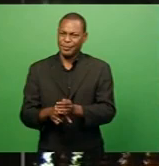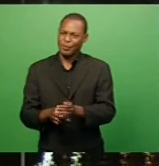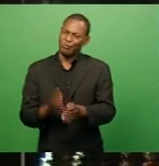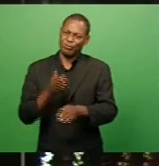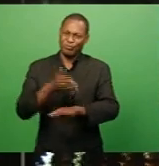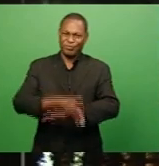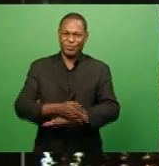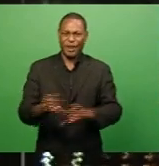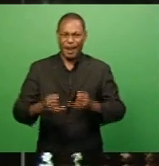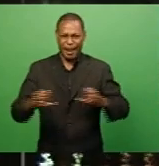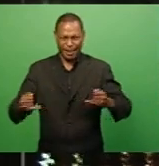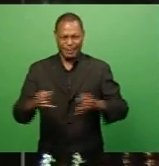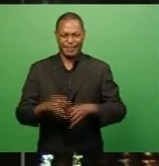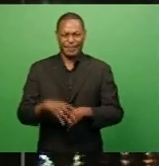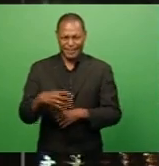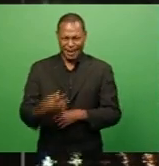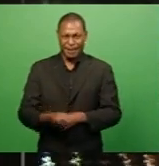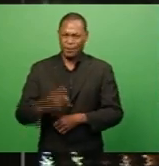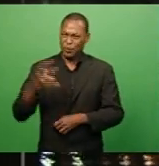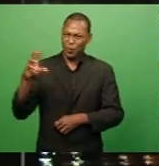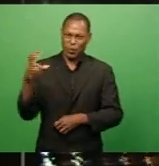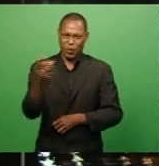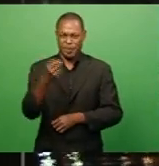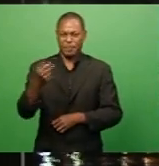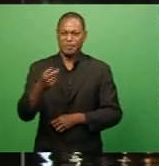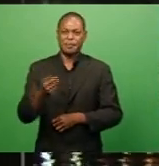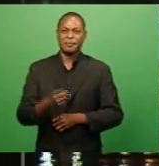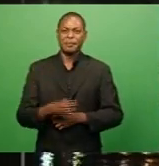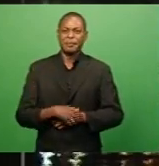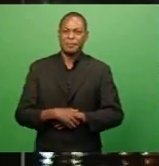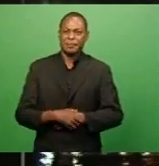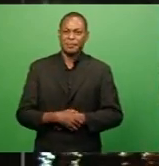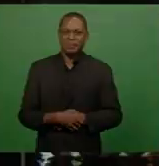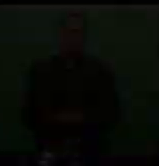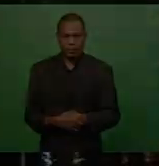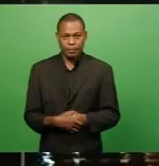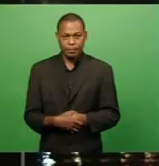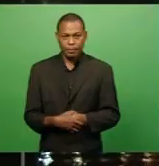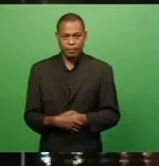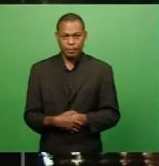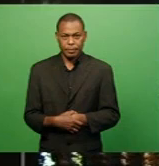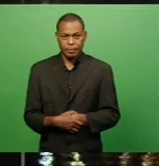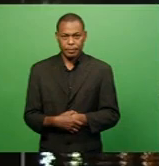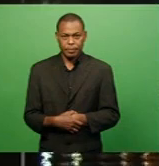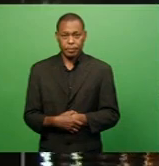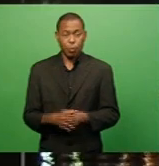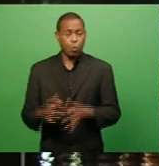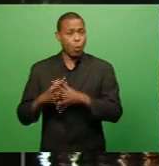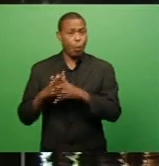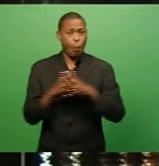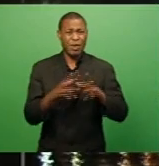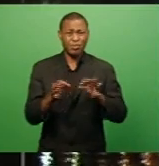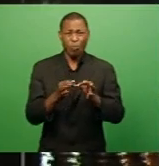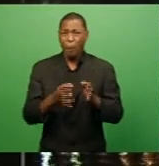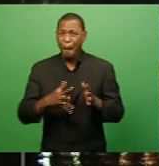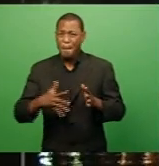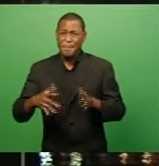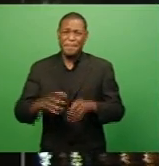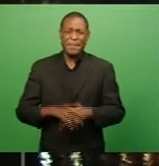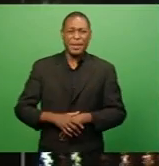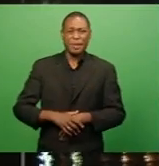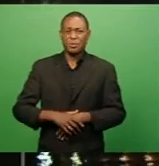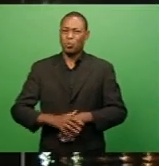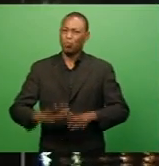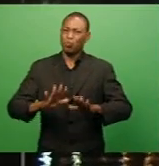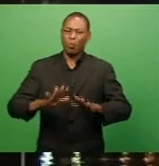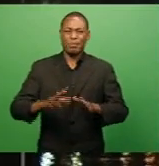Titans to 1 try as Ricky Stewart's men cruised to a comfortable victory. West Brom has ended Chelsea's